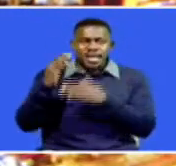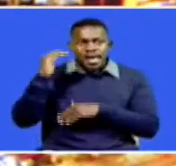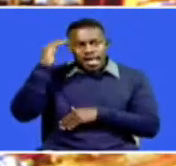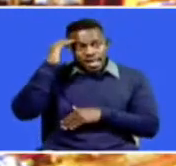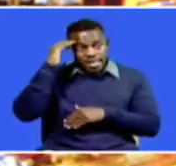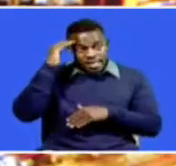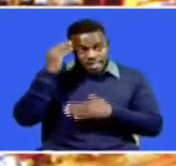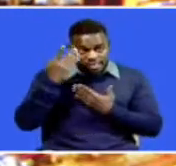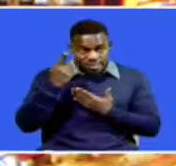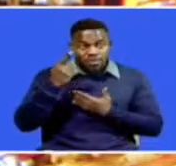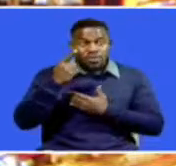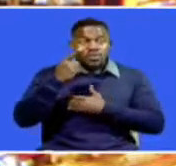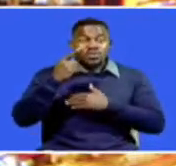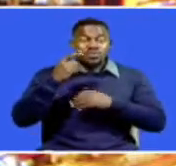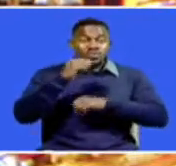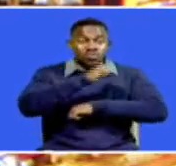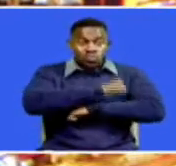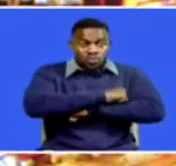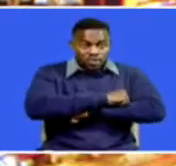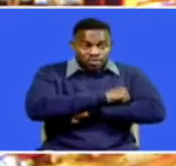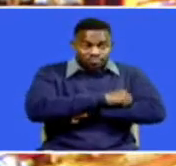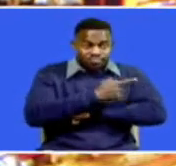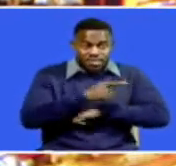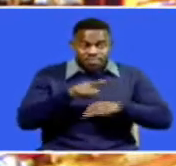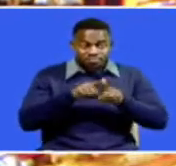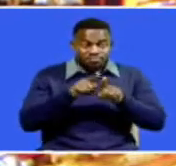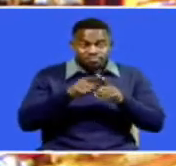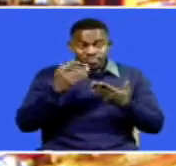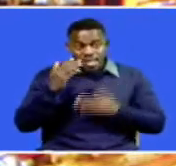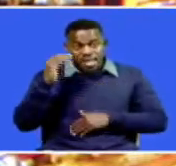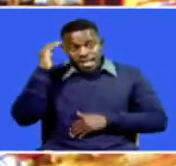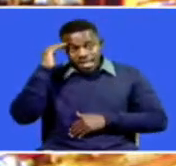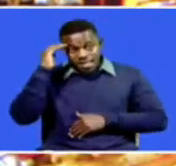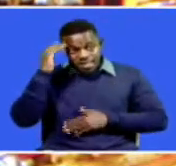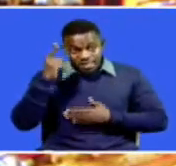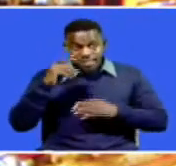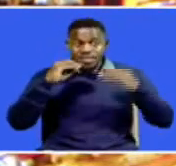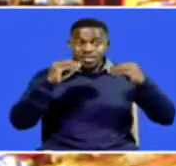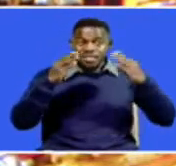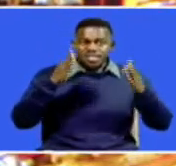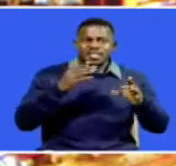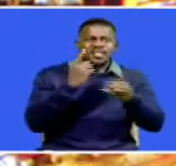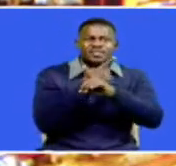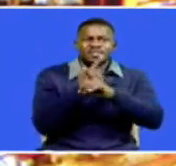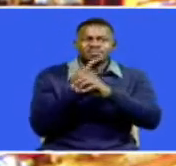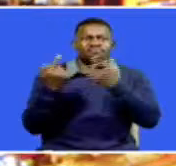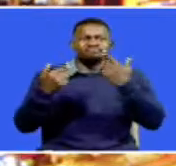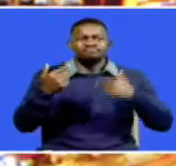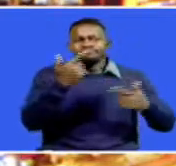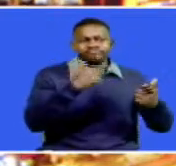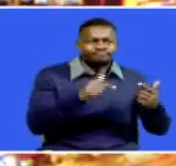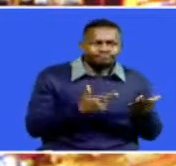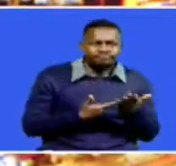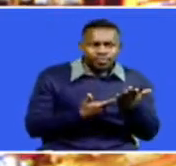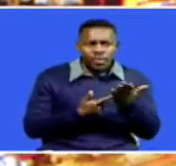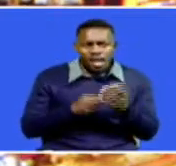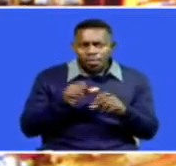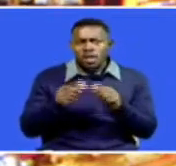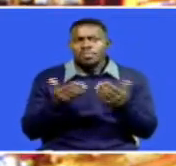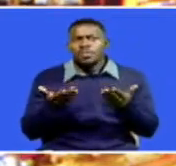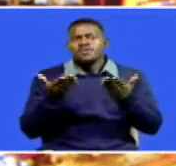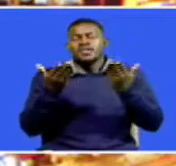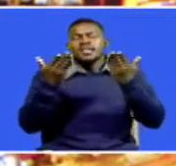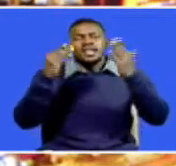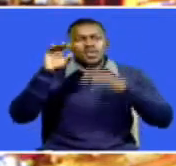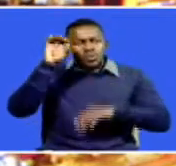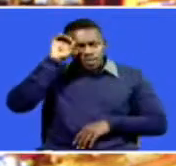institutions across the country and stakeholders in the TVET education sector deliberated on improving education levels in